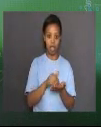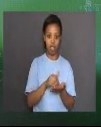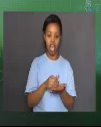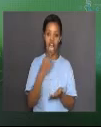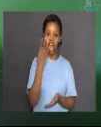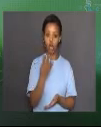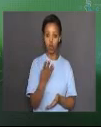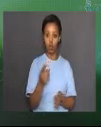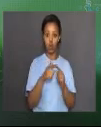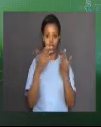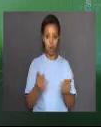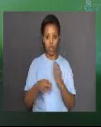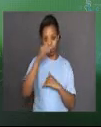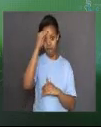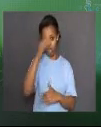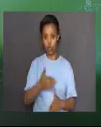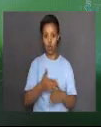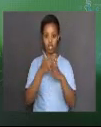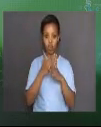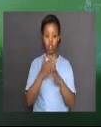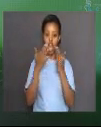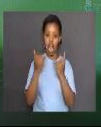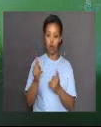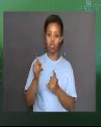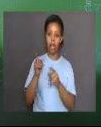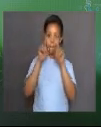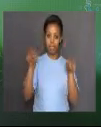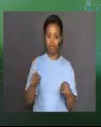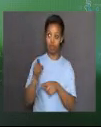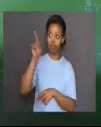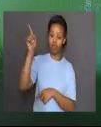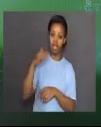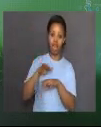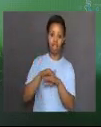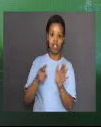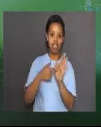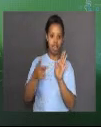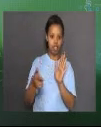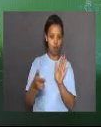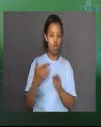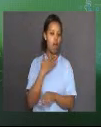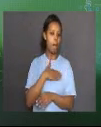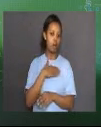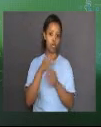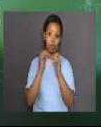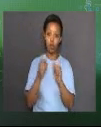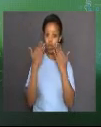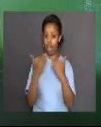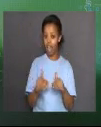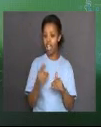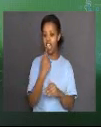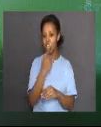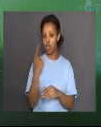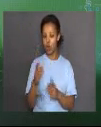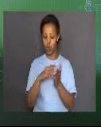stages we have just studied will appear on the screen. Please do your best to copy